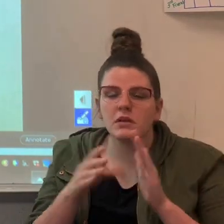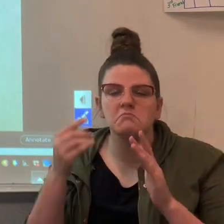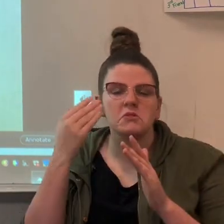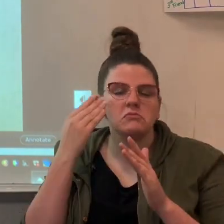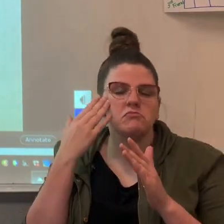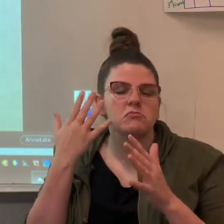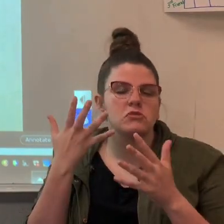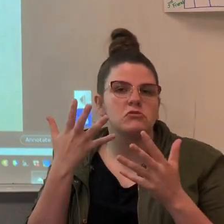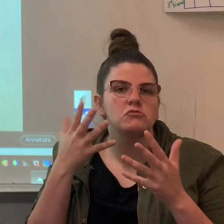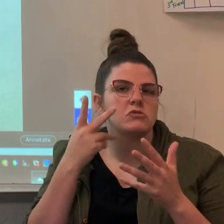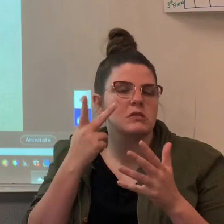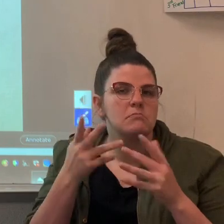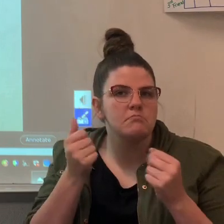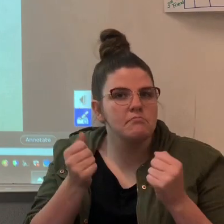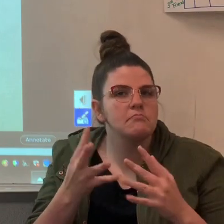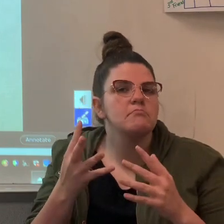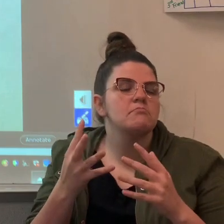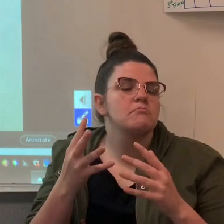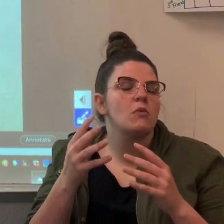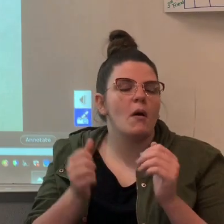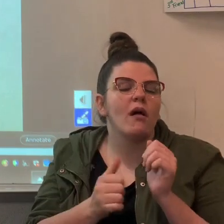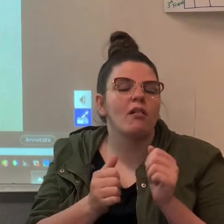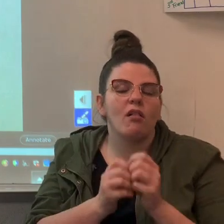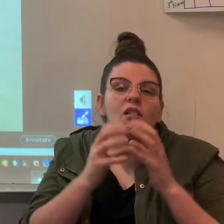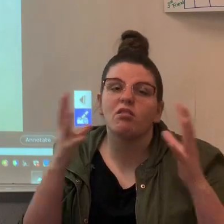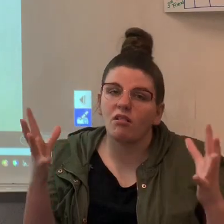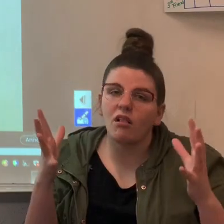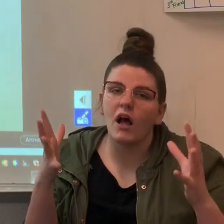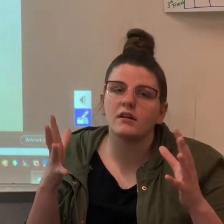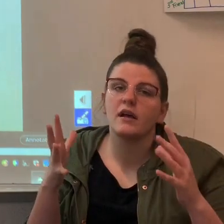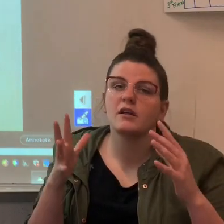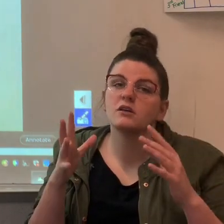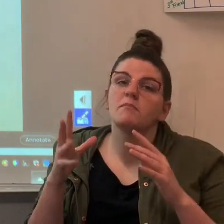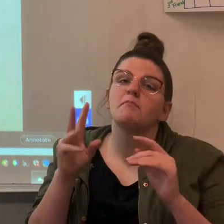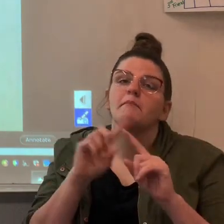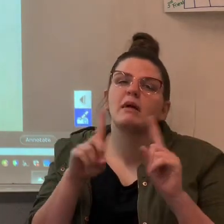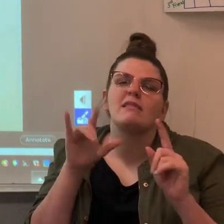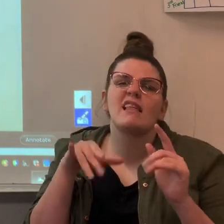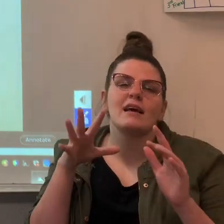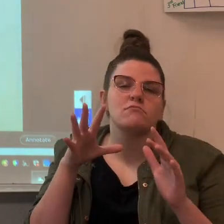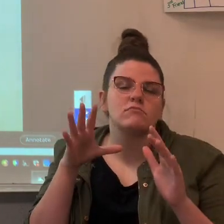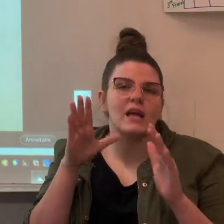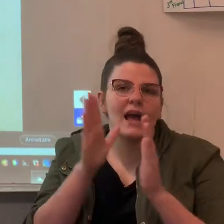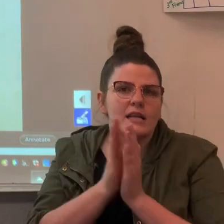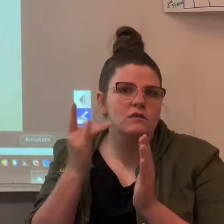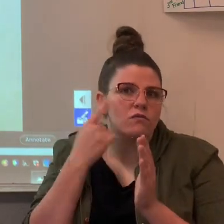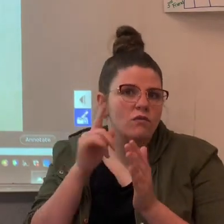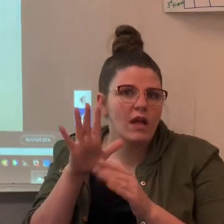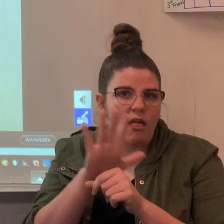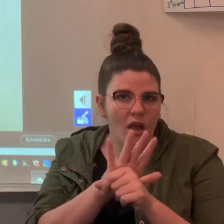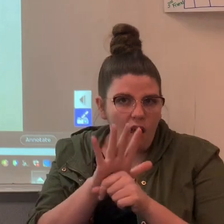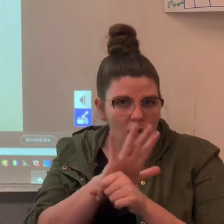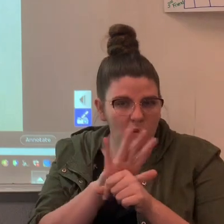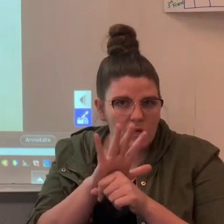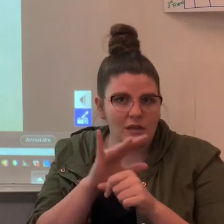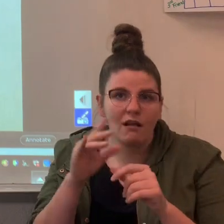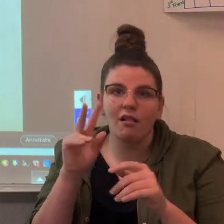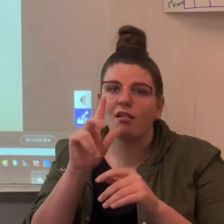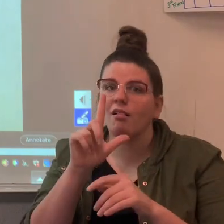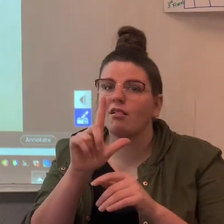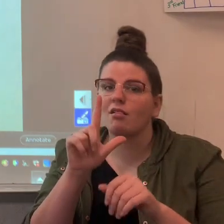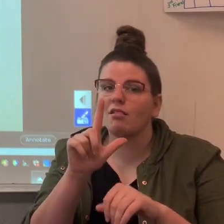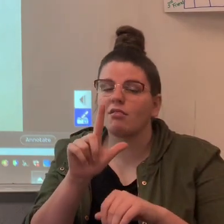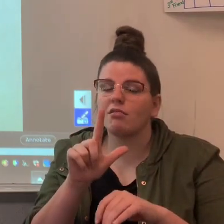which the area is length times width. All right? Problem with this is it's not asking of the area of the whole